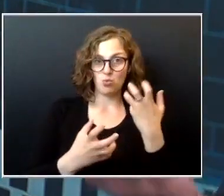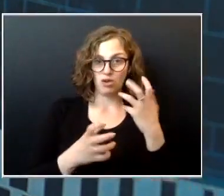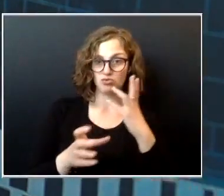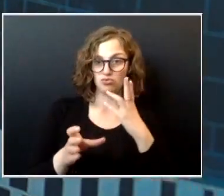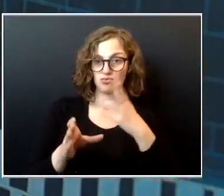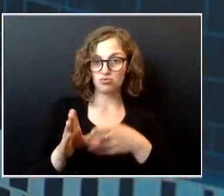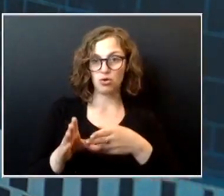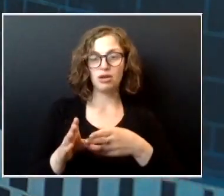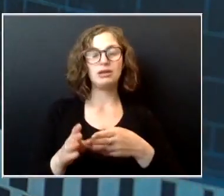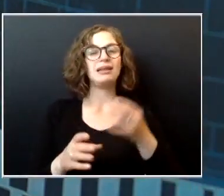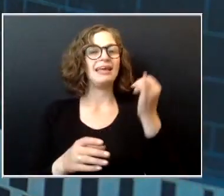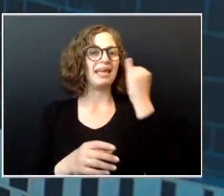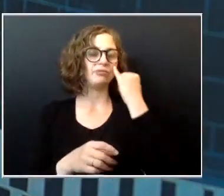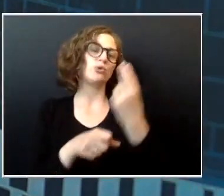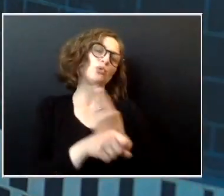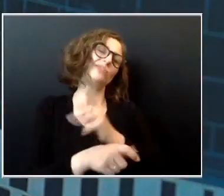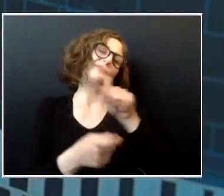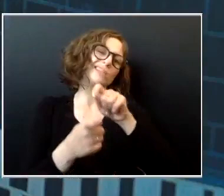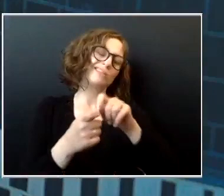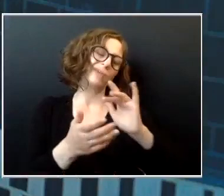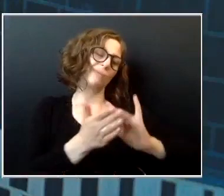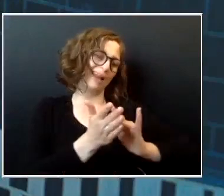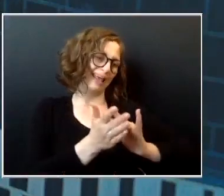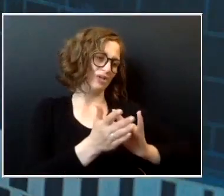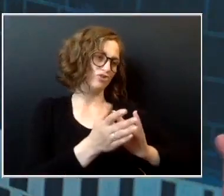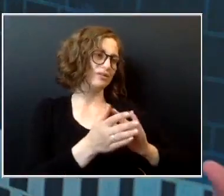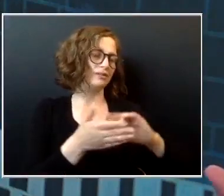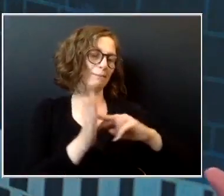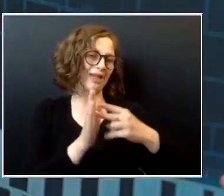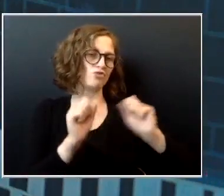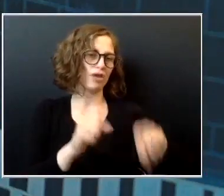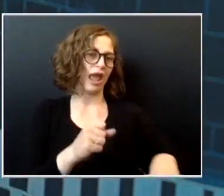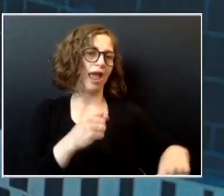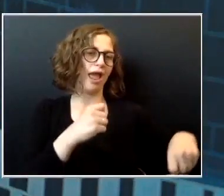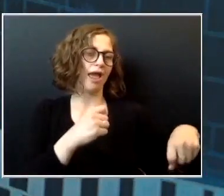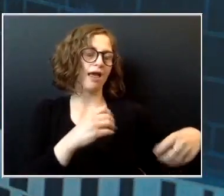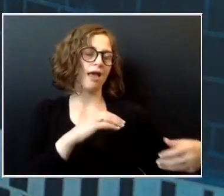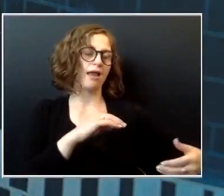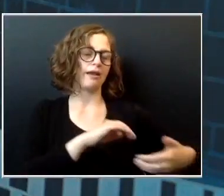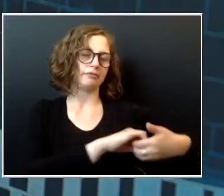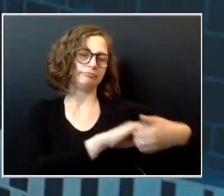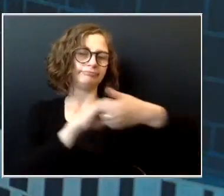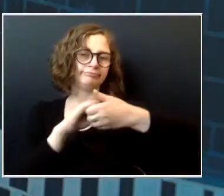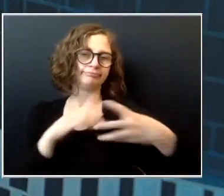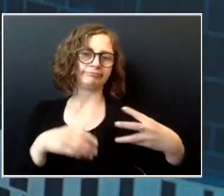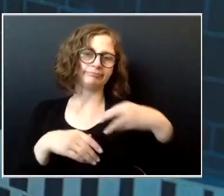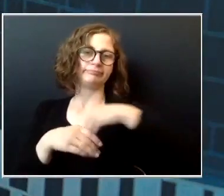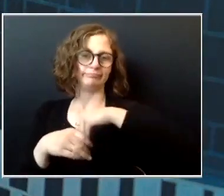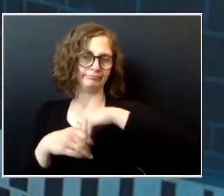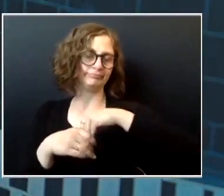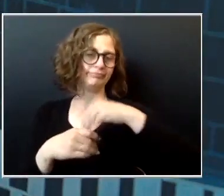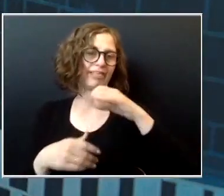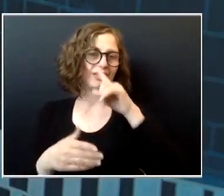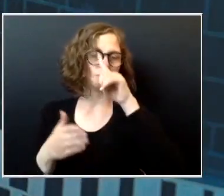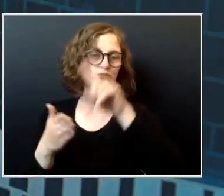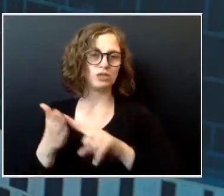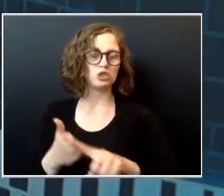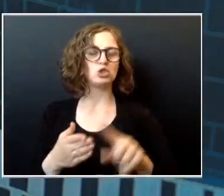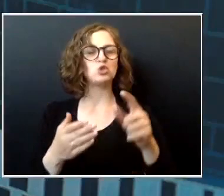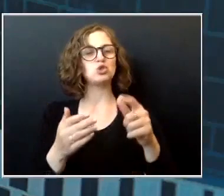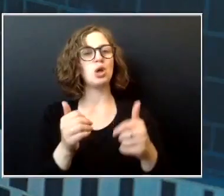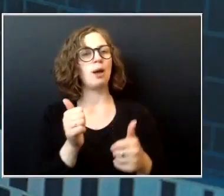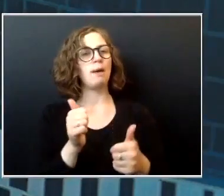follow those outcomes. So I think, a lot of women's health research has been epidemiological based, meaning that it's